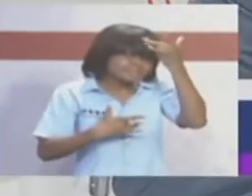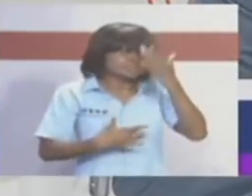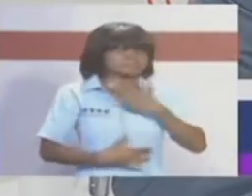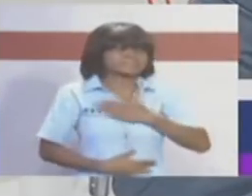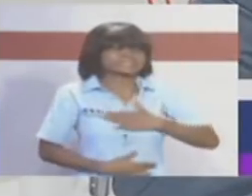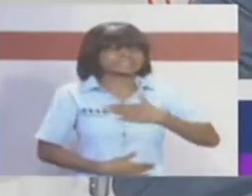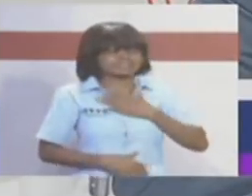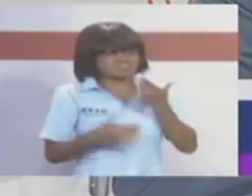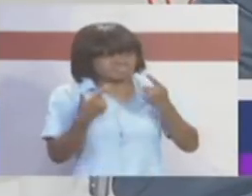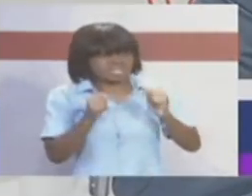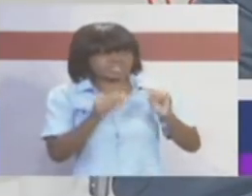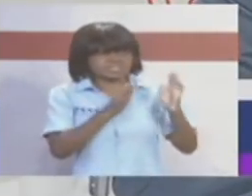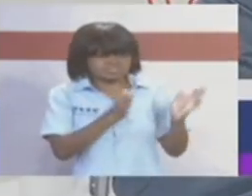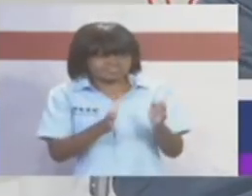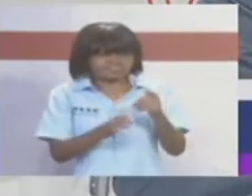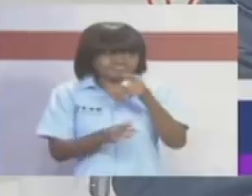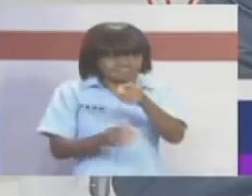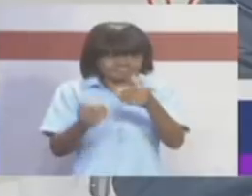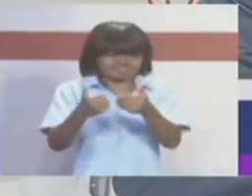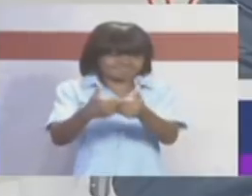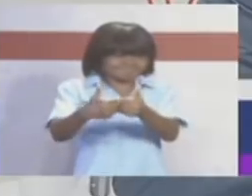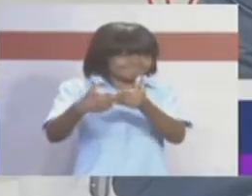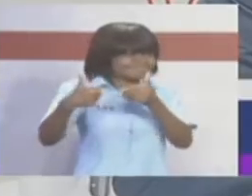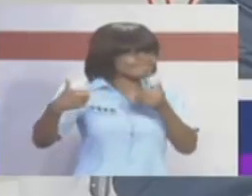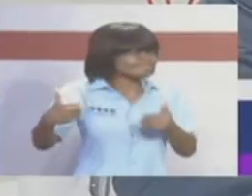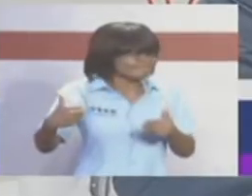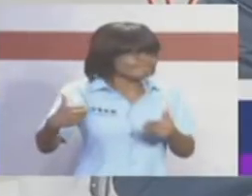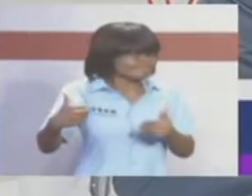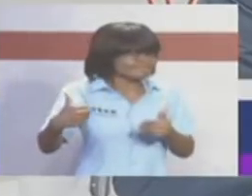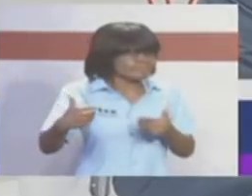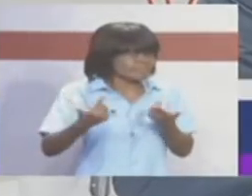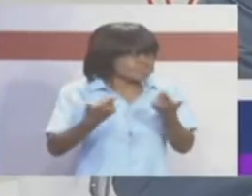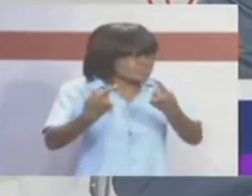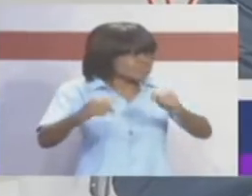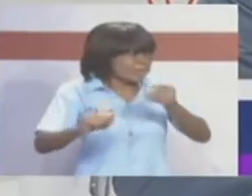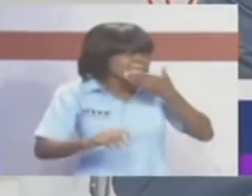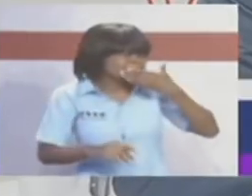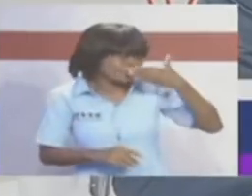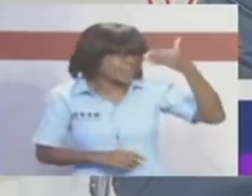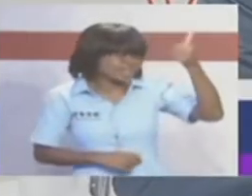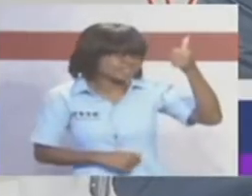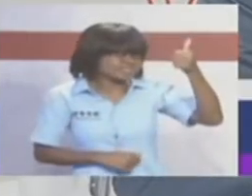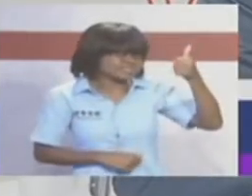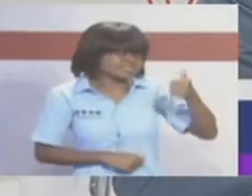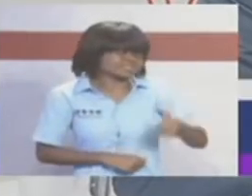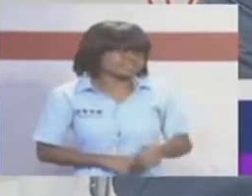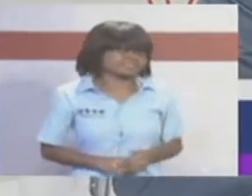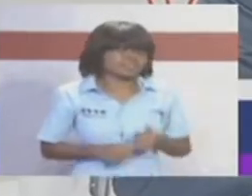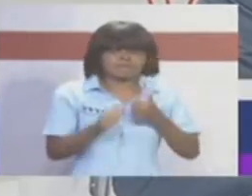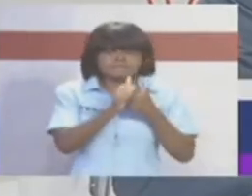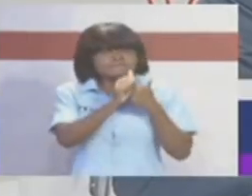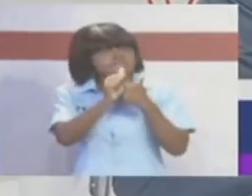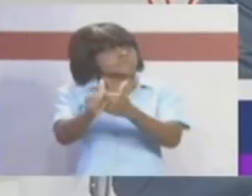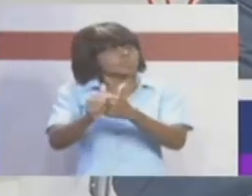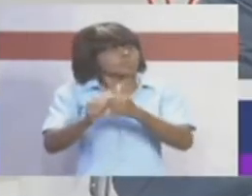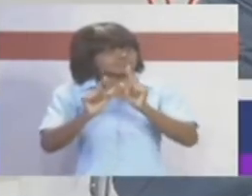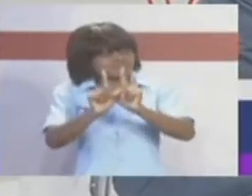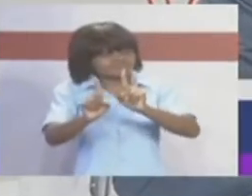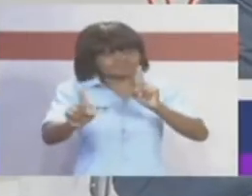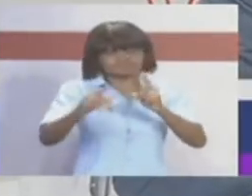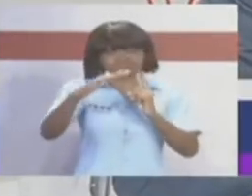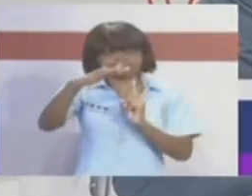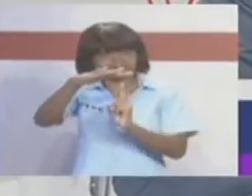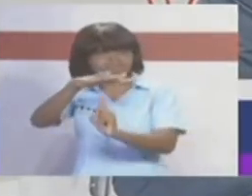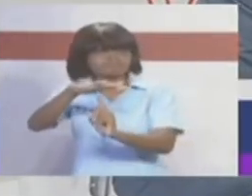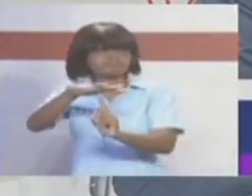best within your household to implement all of the isolation that would prevent everyone from getting ill at the same time,